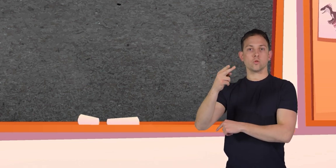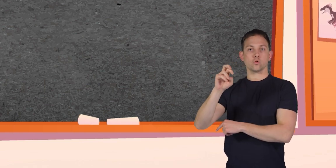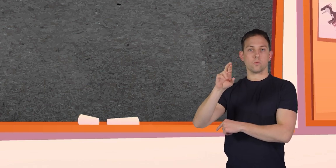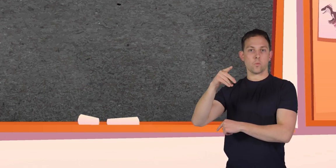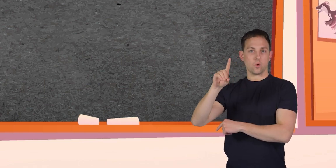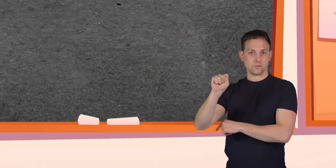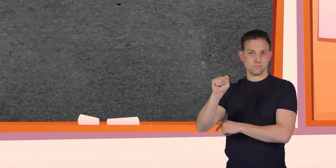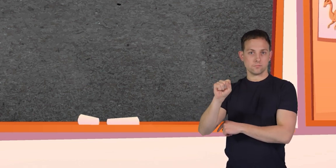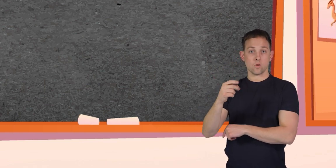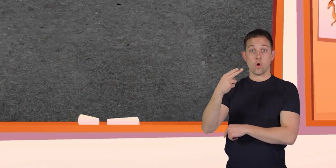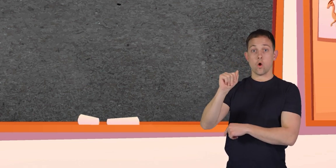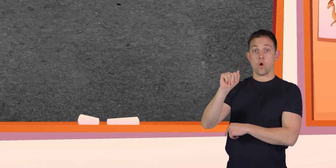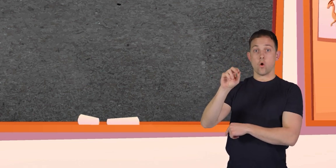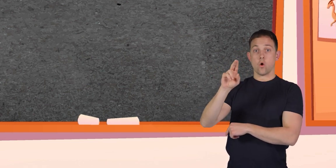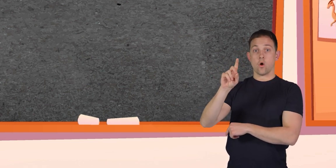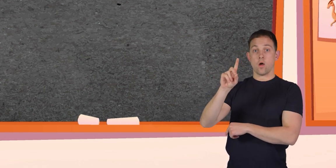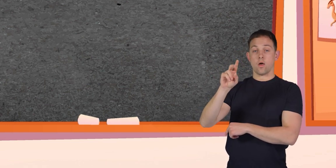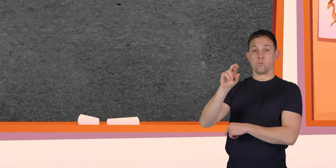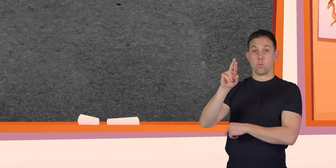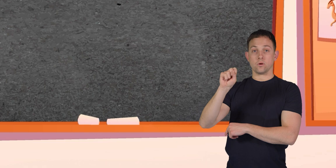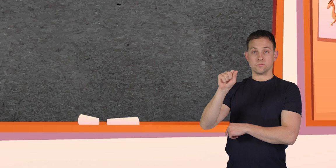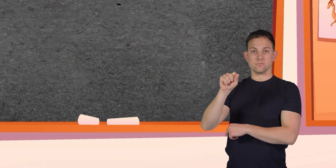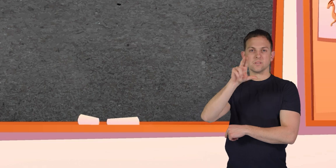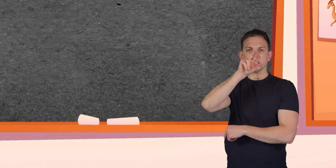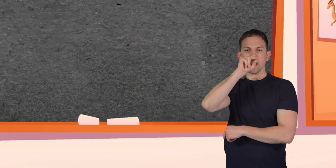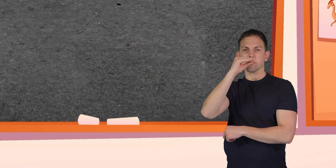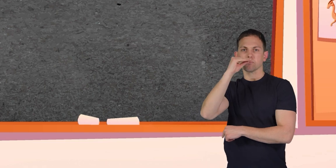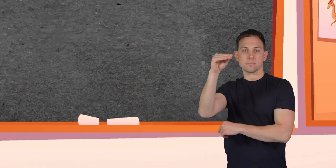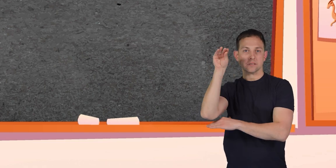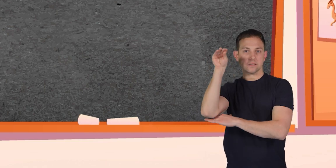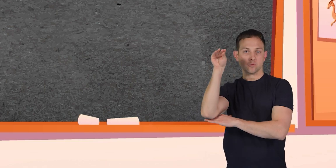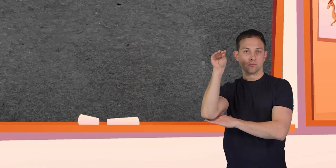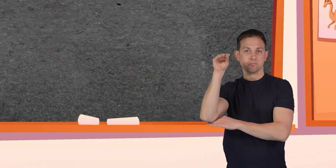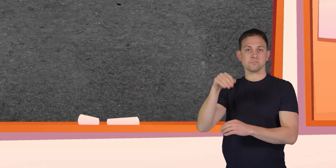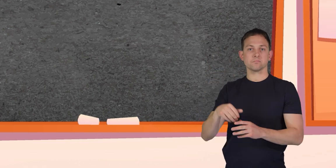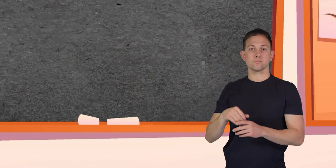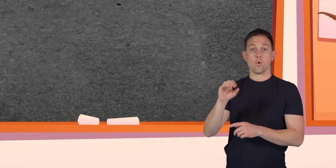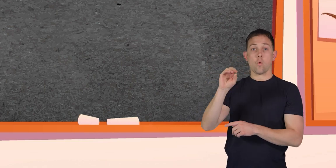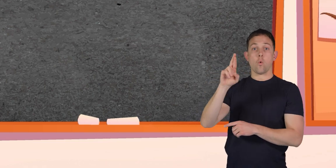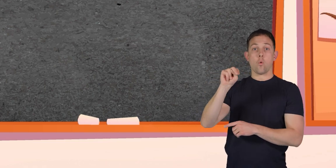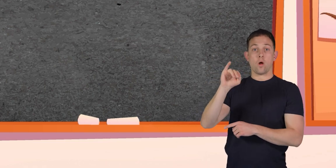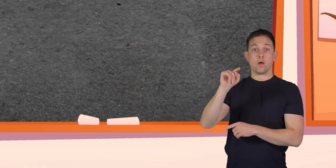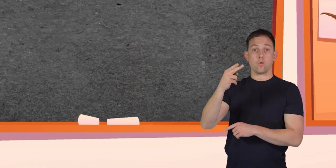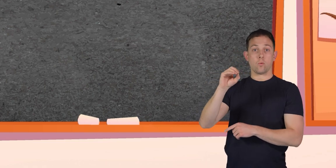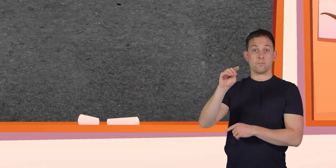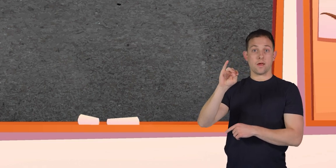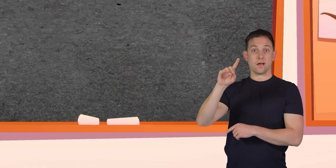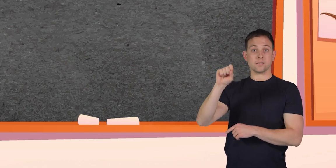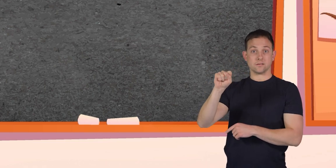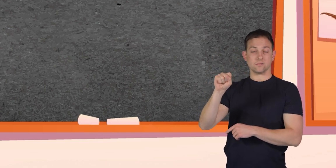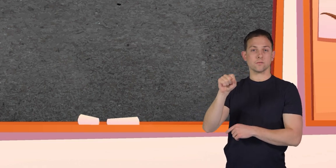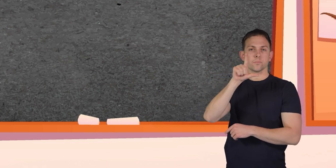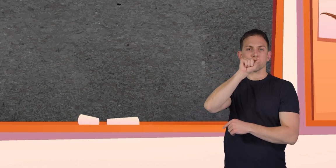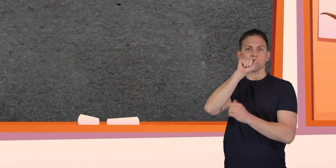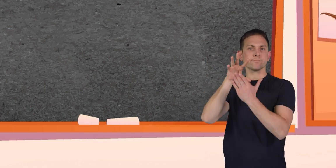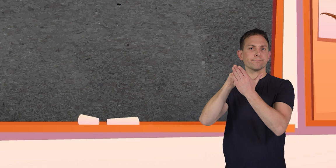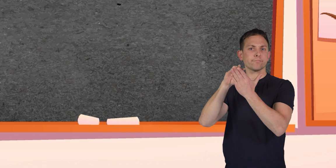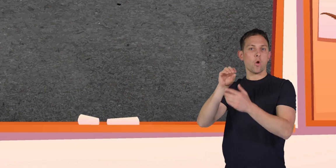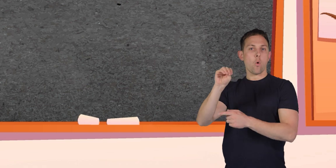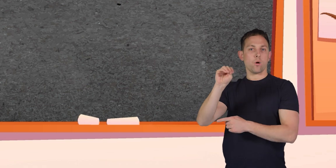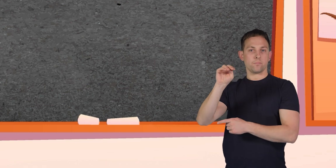theropods. Hadrosaurs, duck-billed dinosaurs. Ornithomimids,